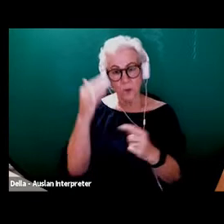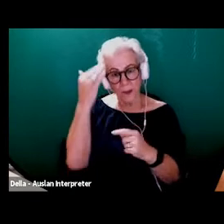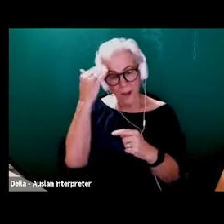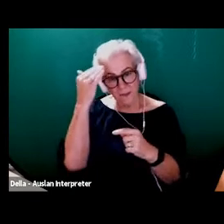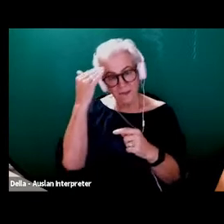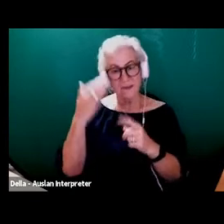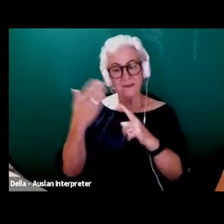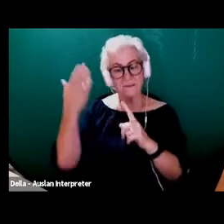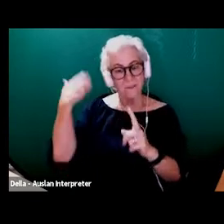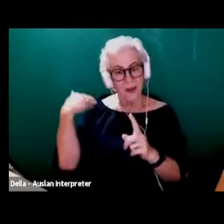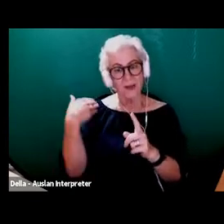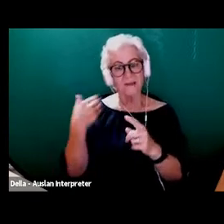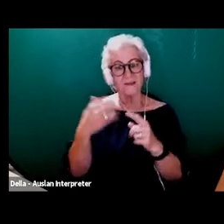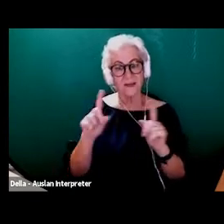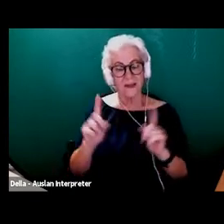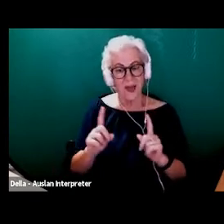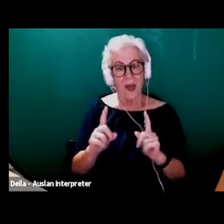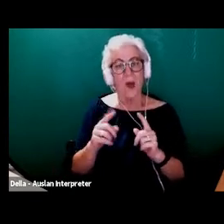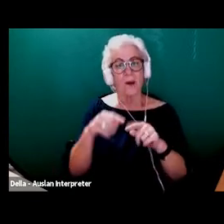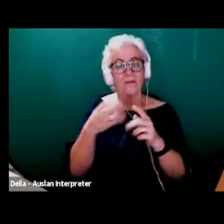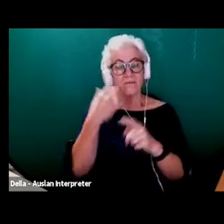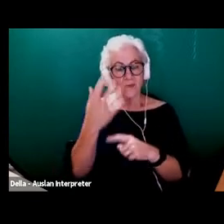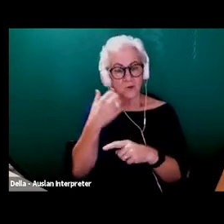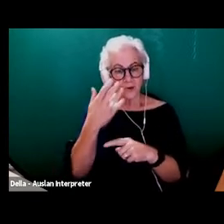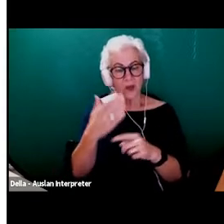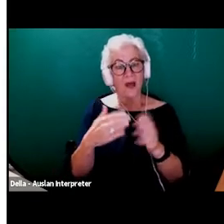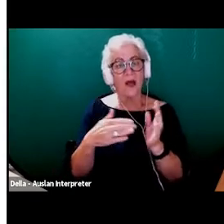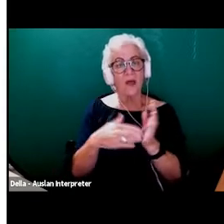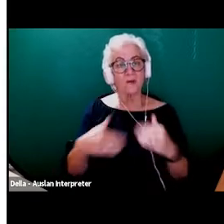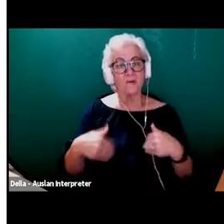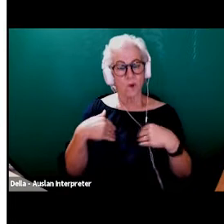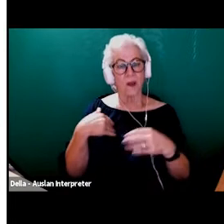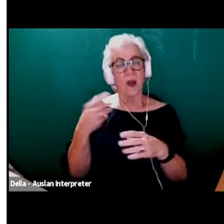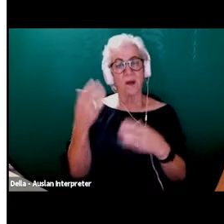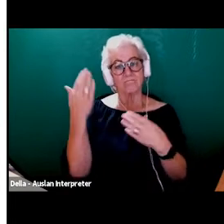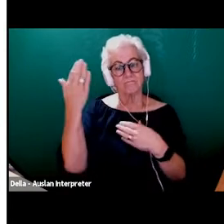present and emerging. And this morning I am speaking from Gadigal land.